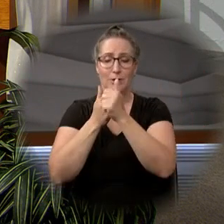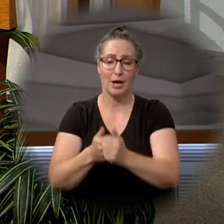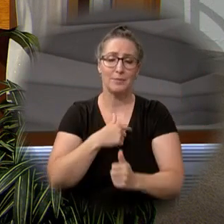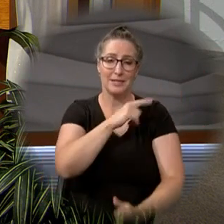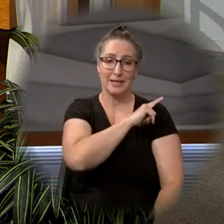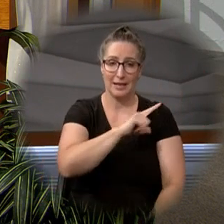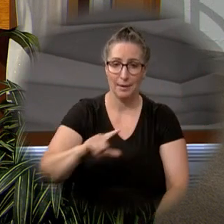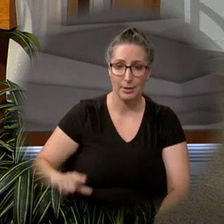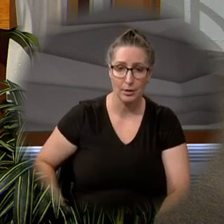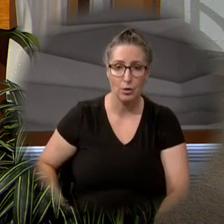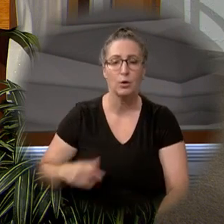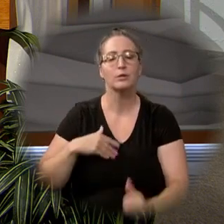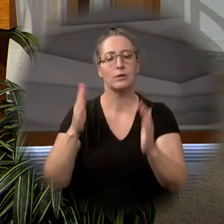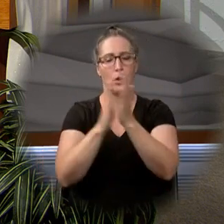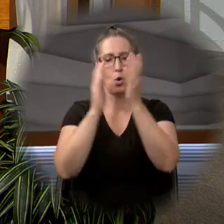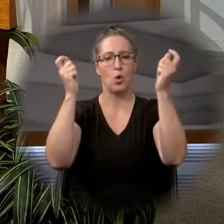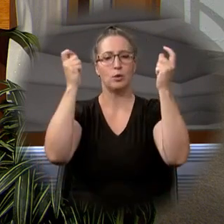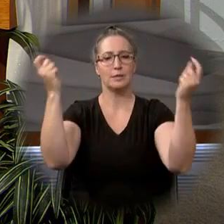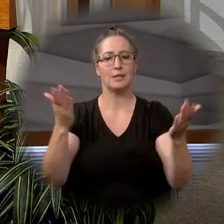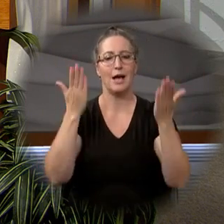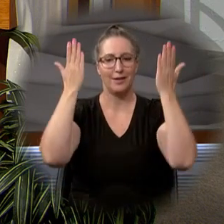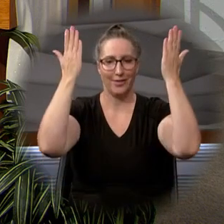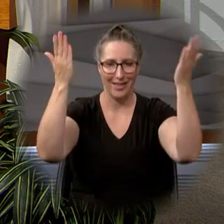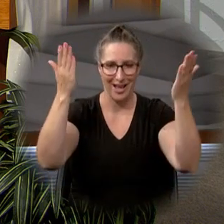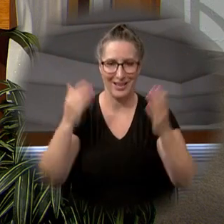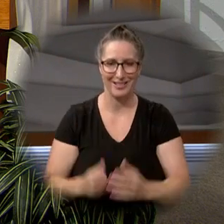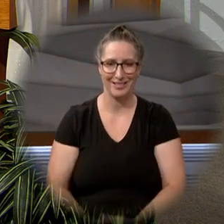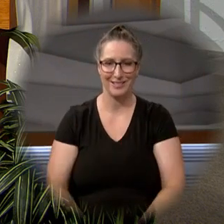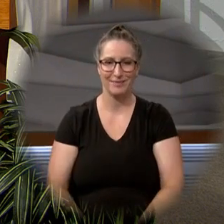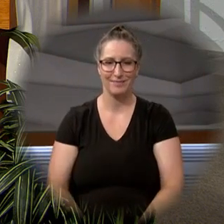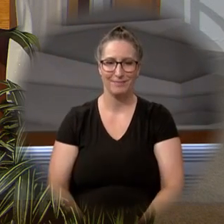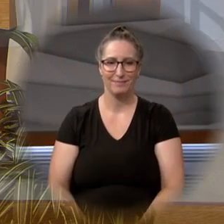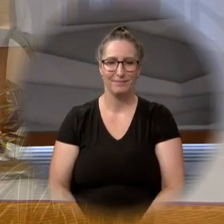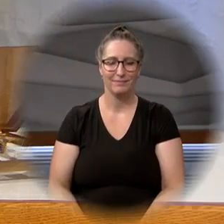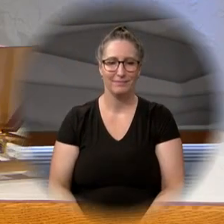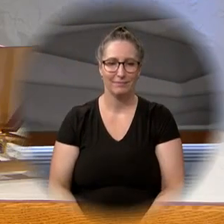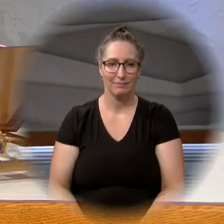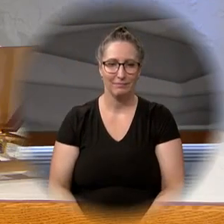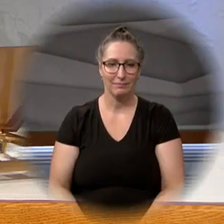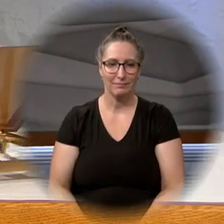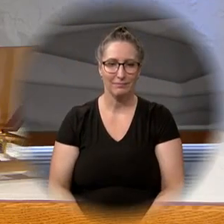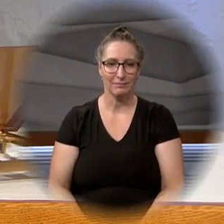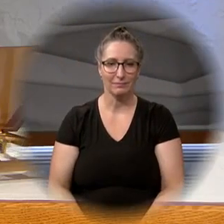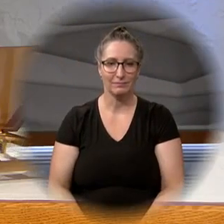he who comes in the name of the Lord. Hosanna in the highest.